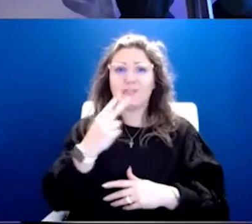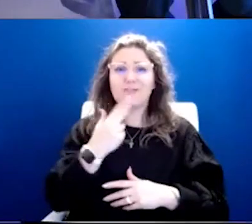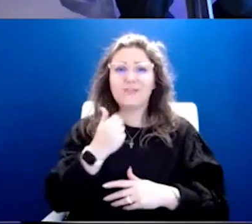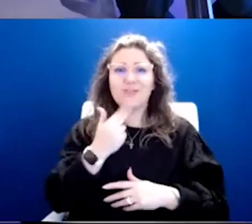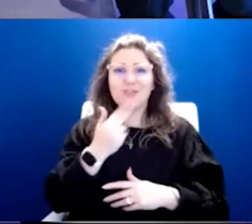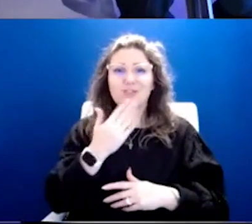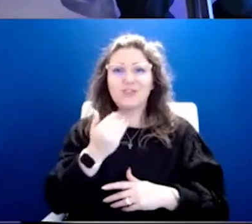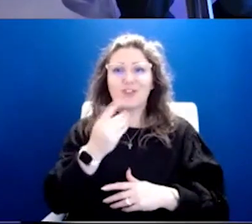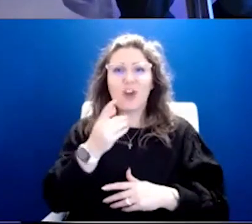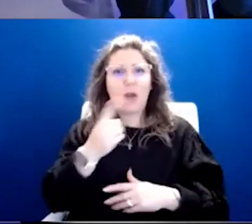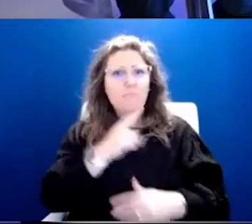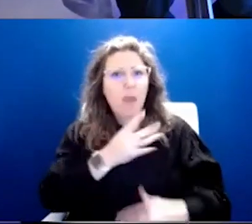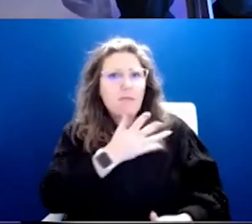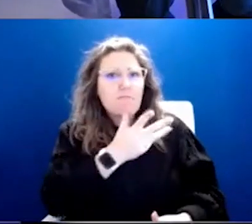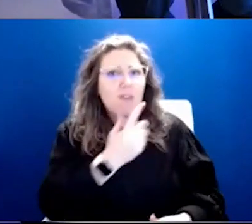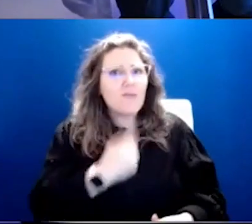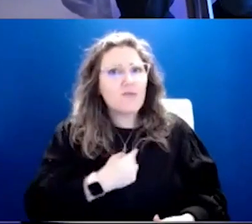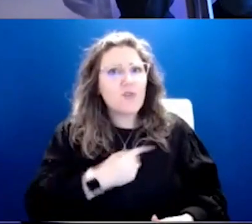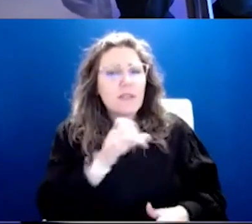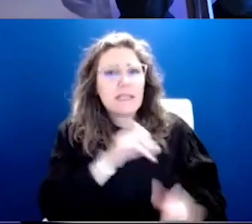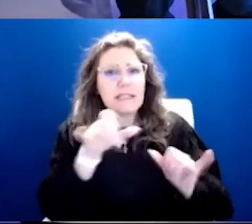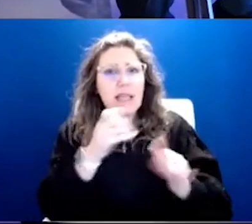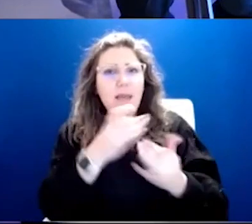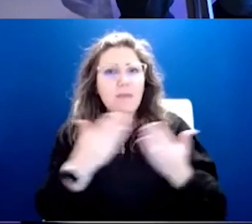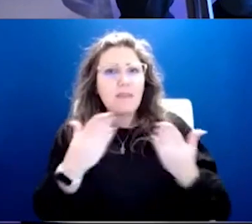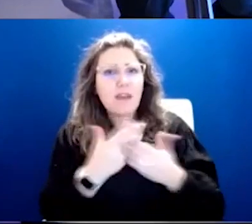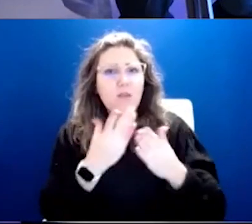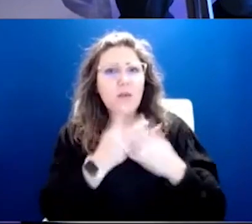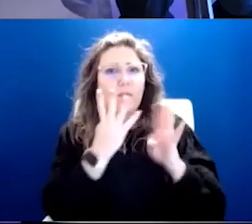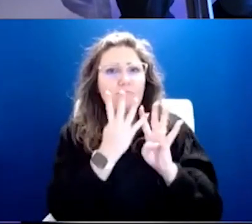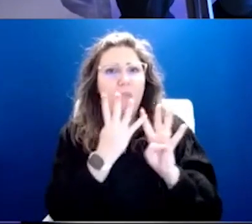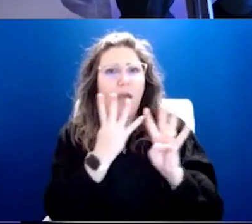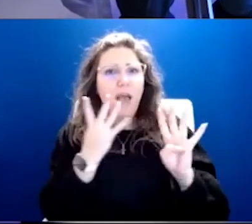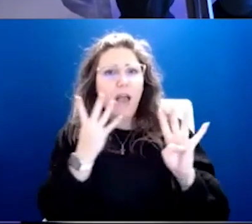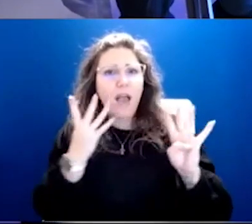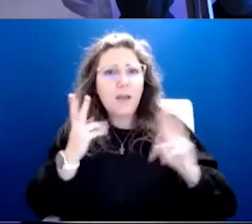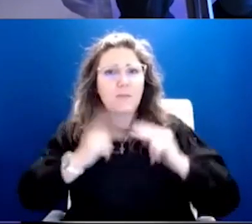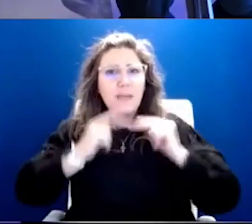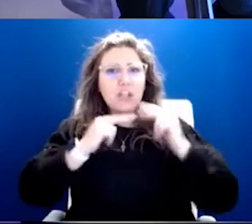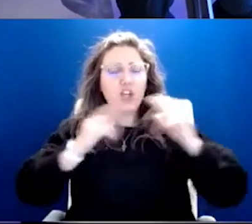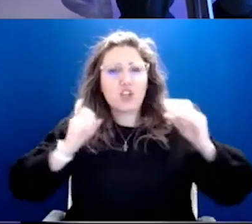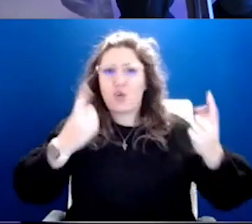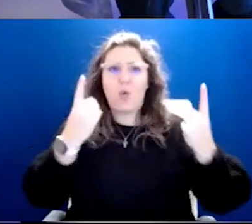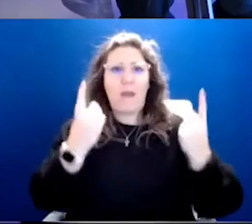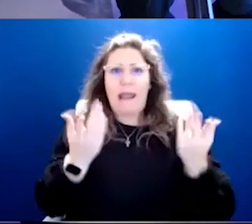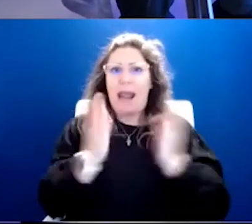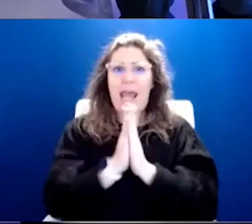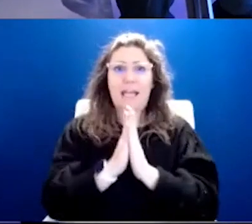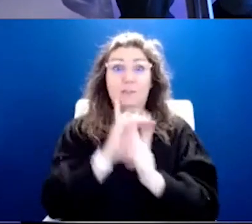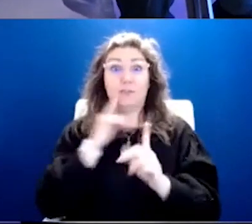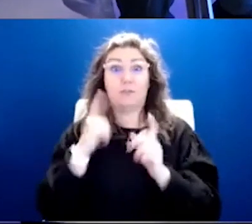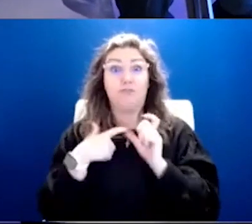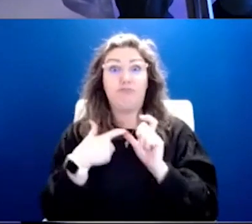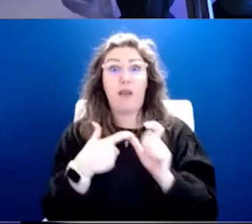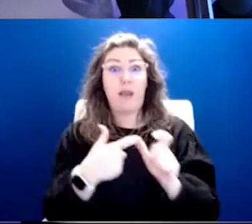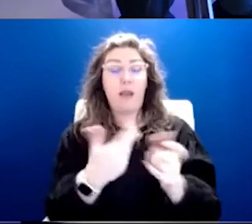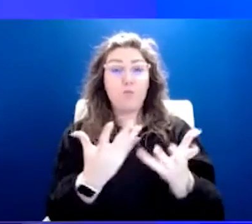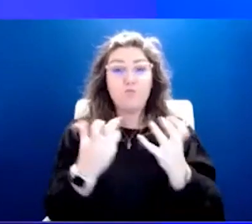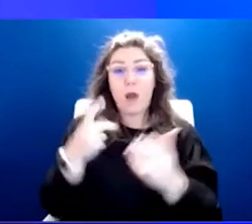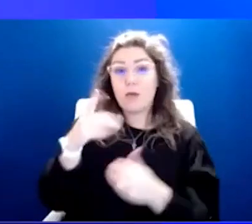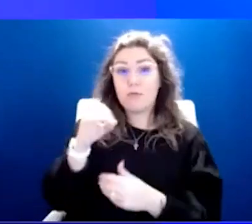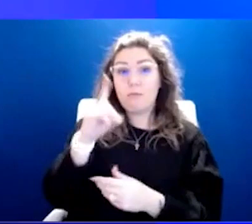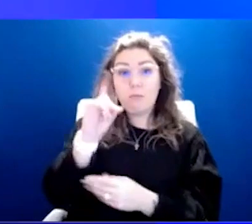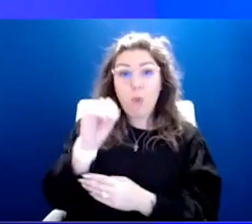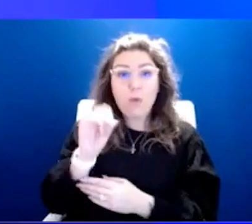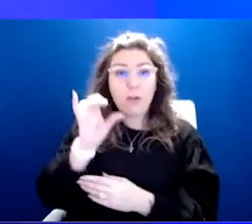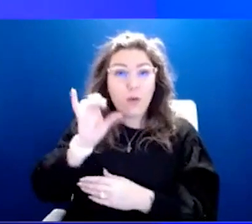exact same question. She said we would line up around buildings. Nobody even asked a question. We just ran out and got it. We just did it. And because there was a trust in